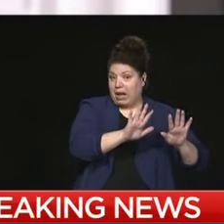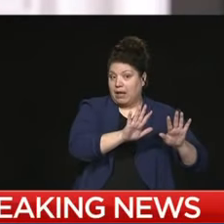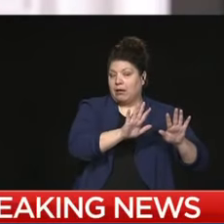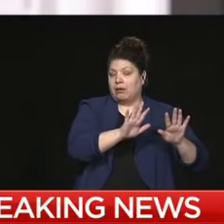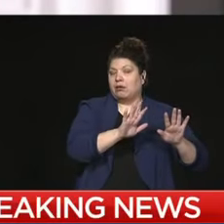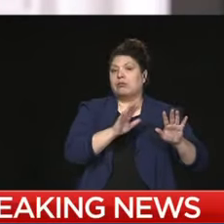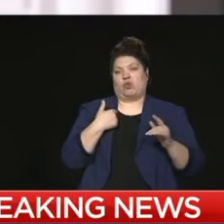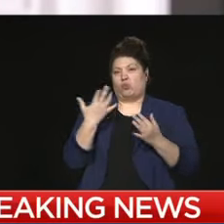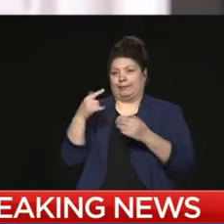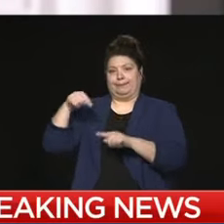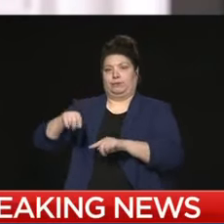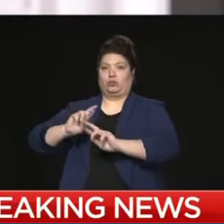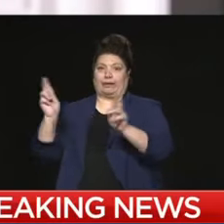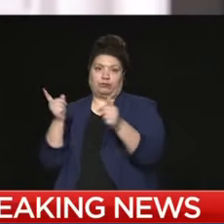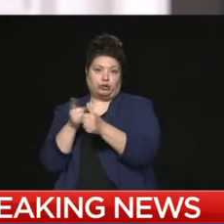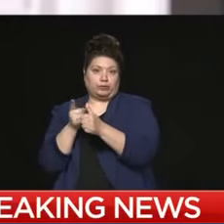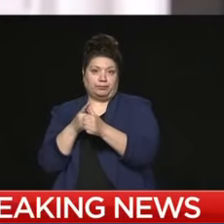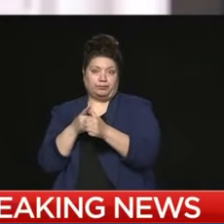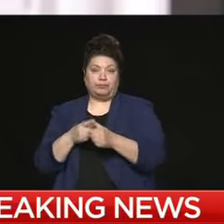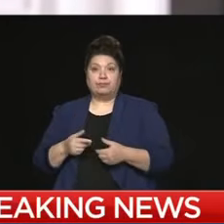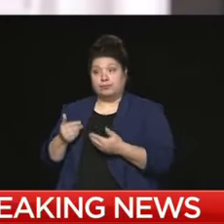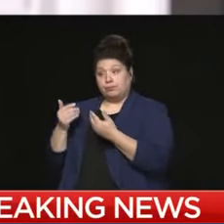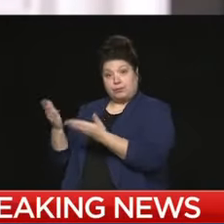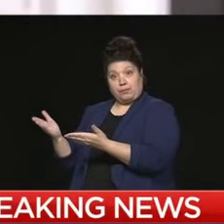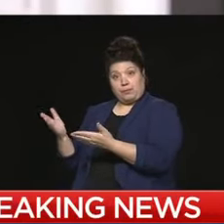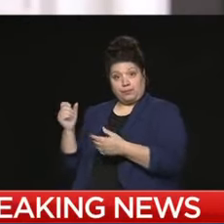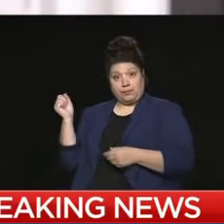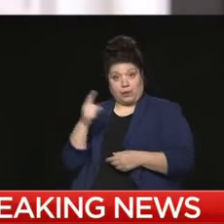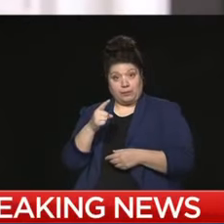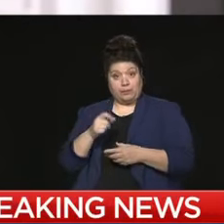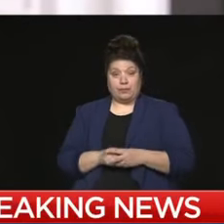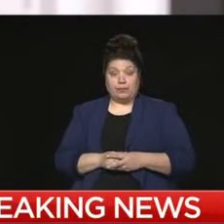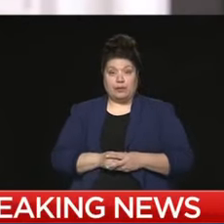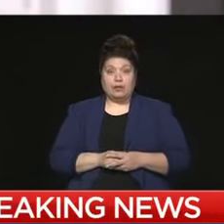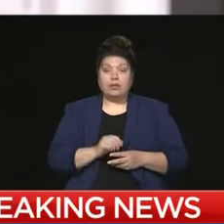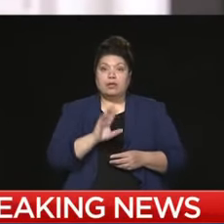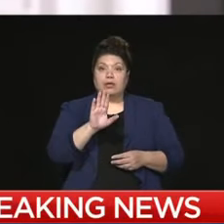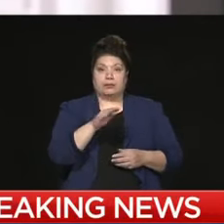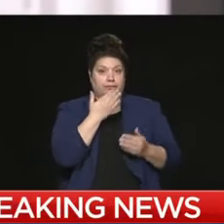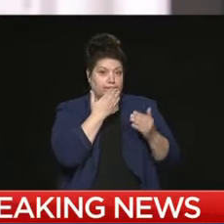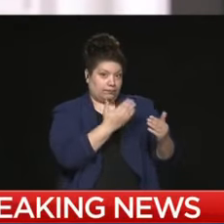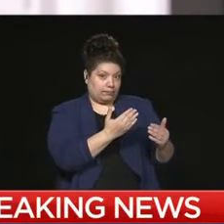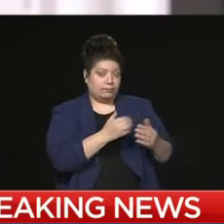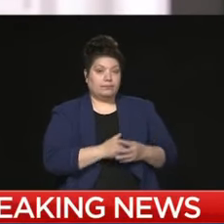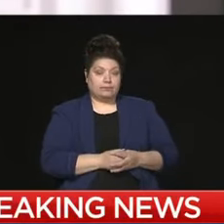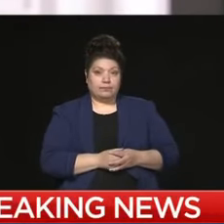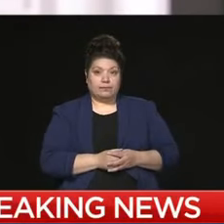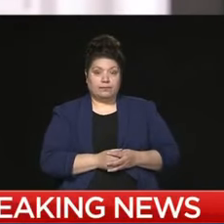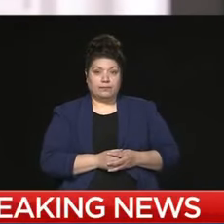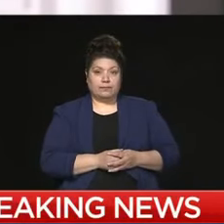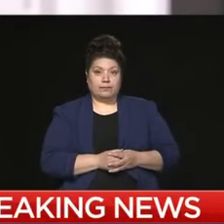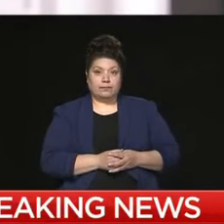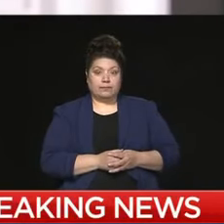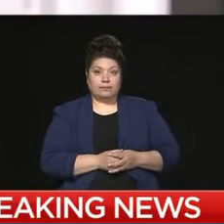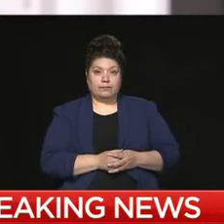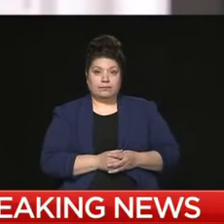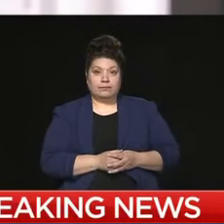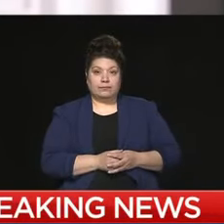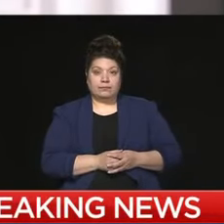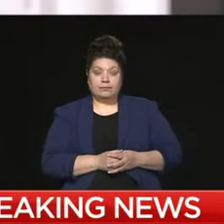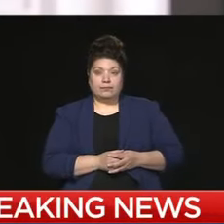now. Thank you. Next question, operator. Thank you. Merci. Next question,